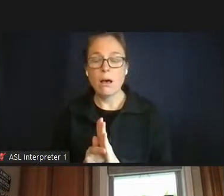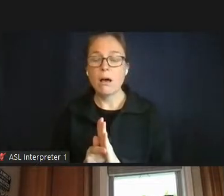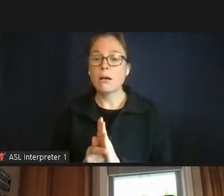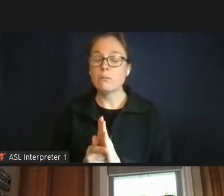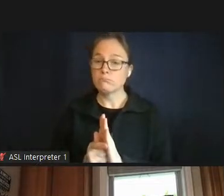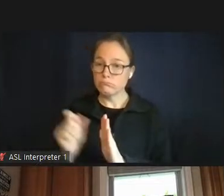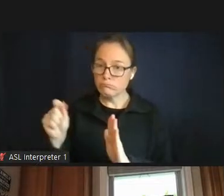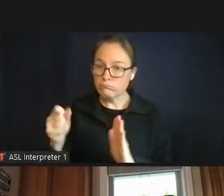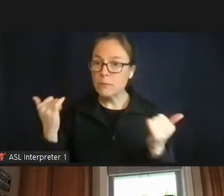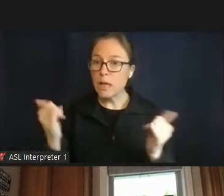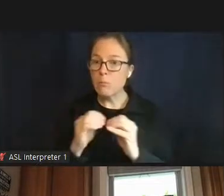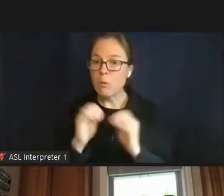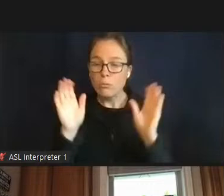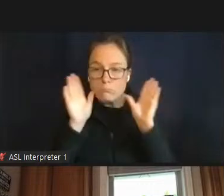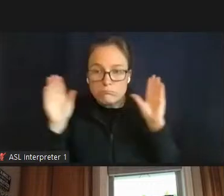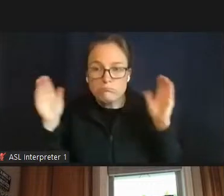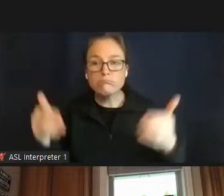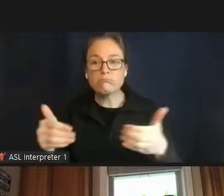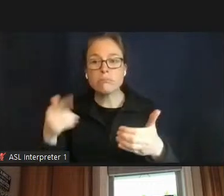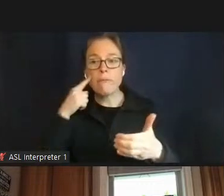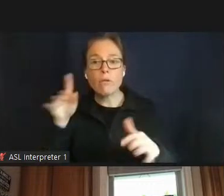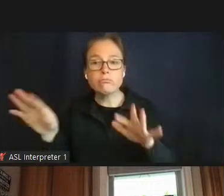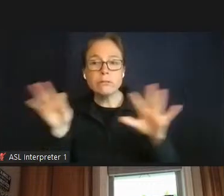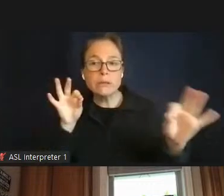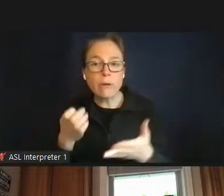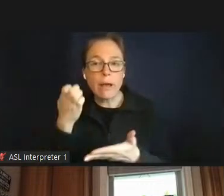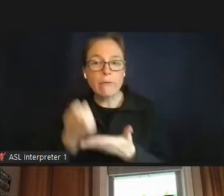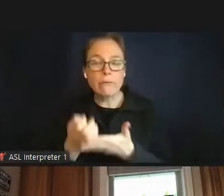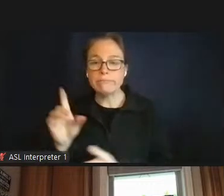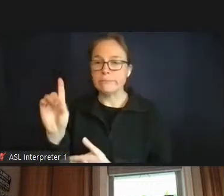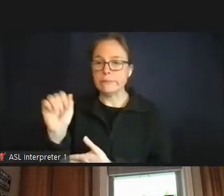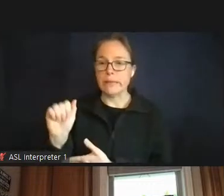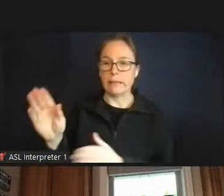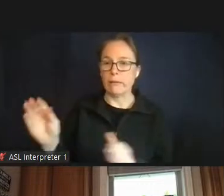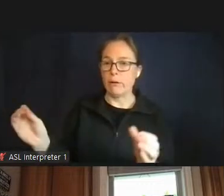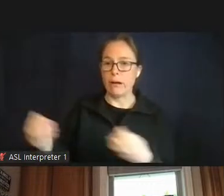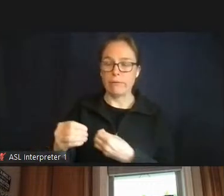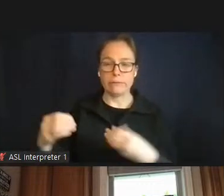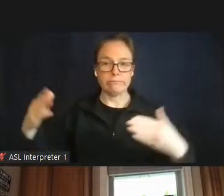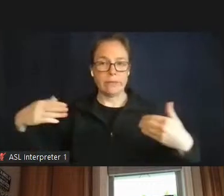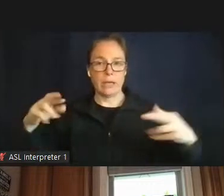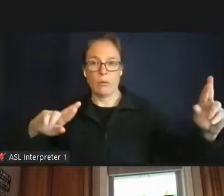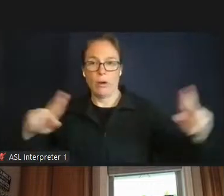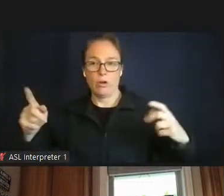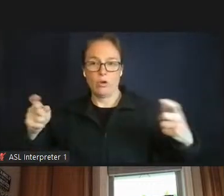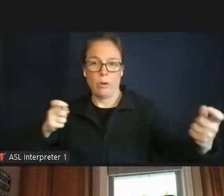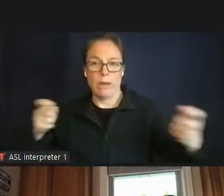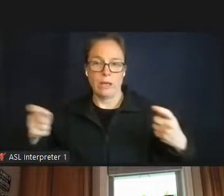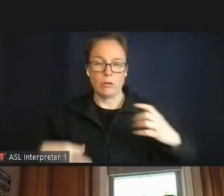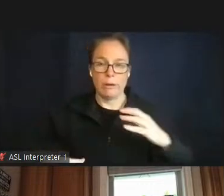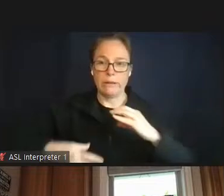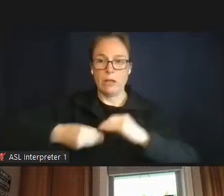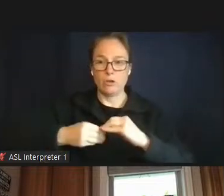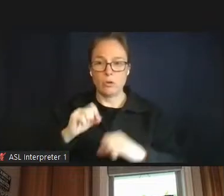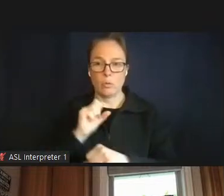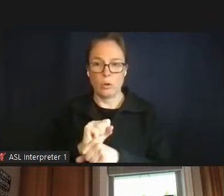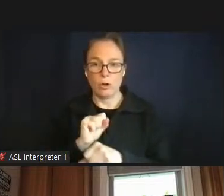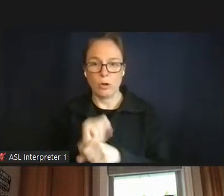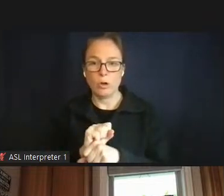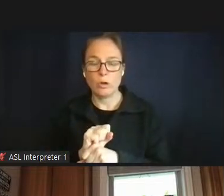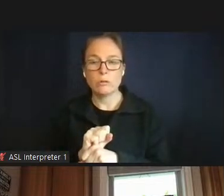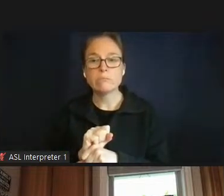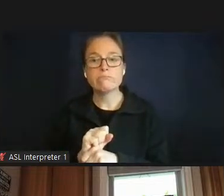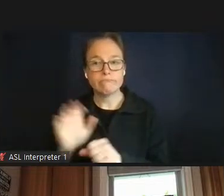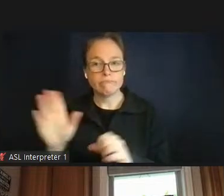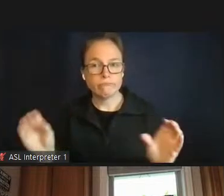consistent practice for discovery, the DA's office wasn't positioned in a way to handle the additional workload. The office is working